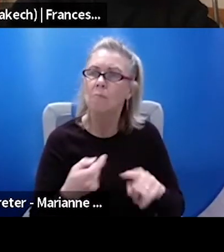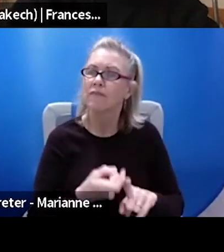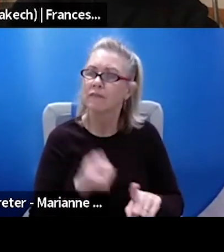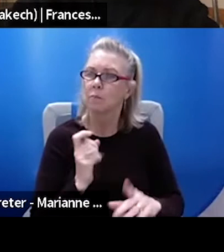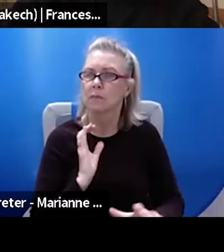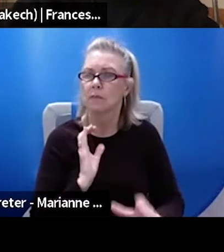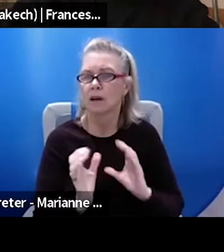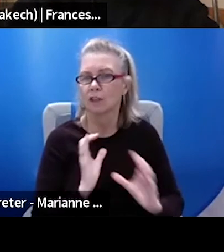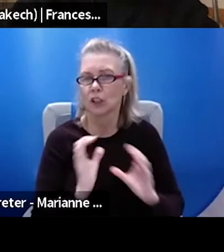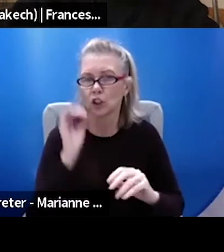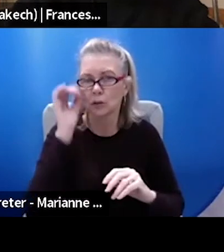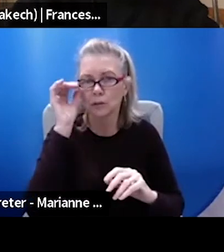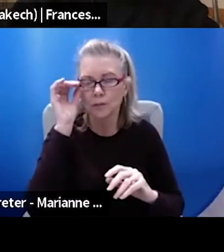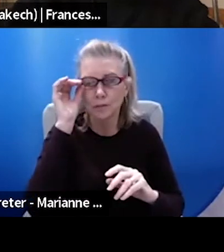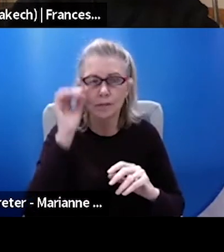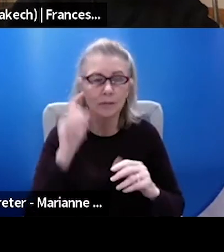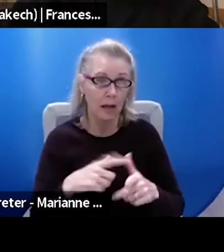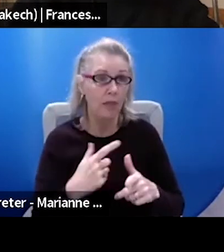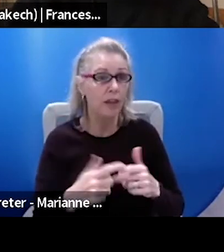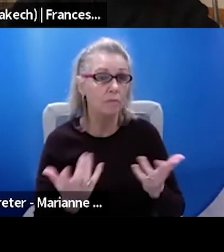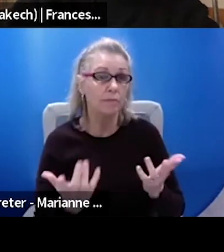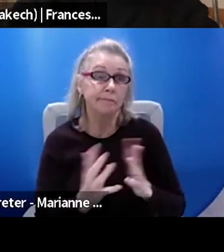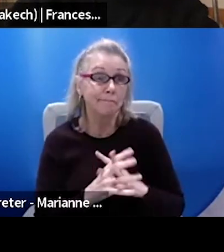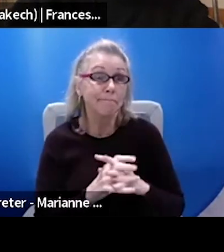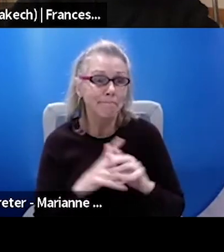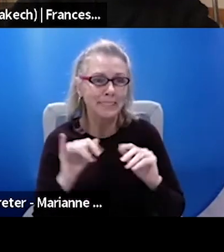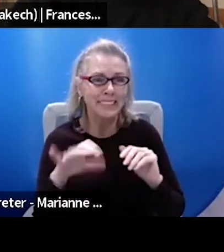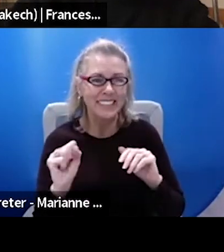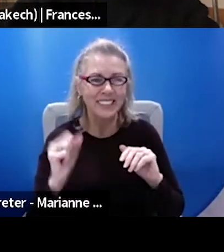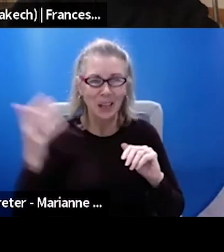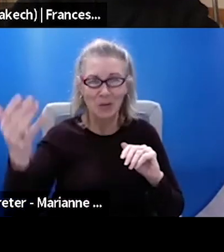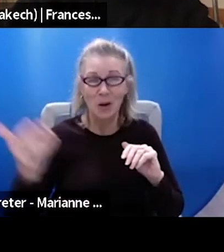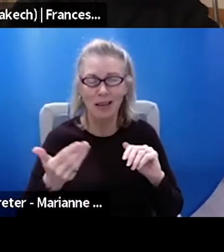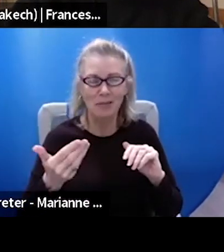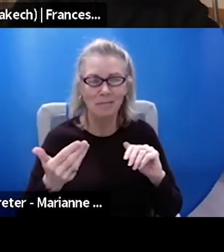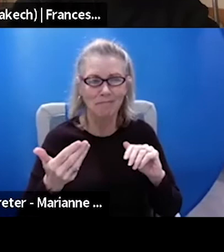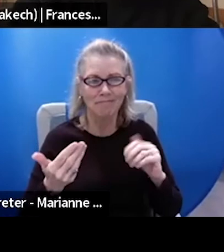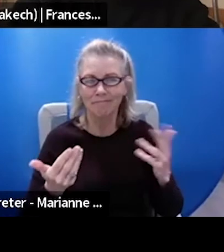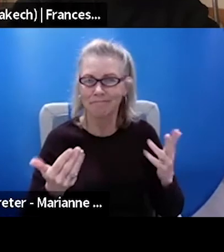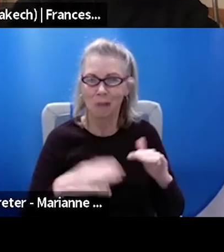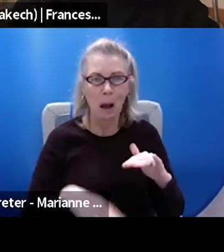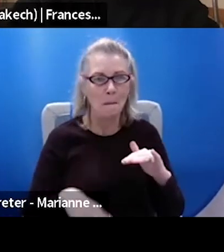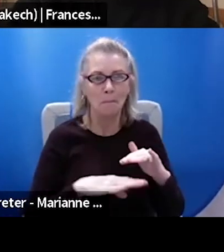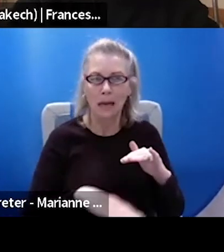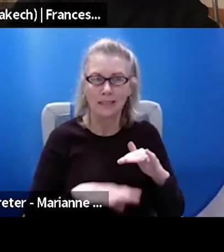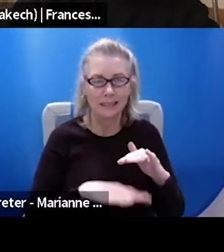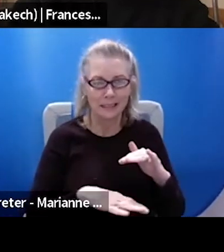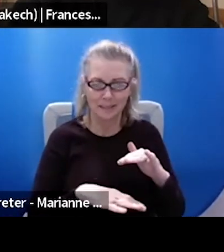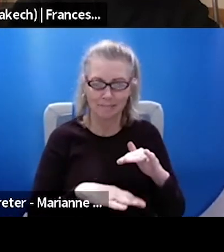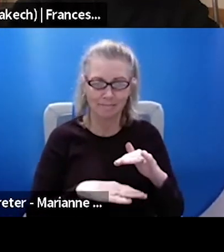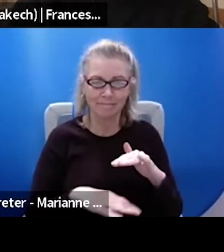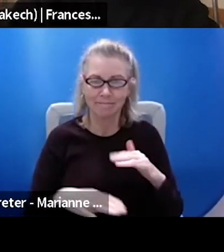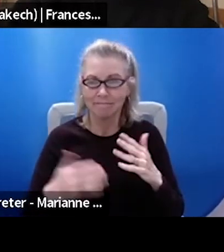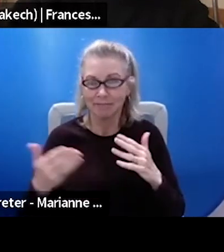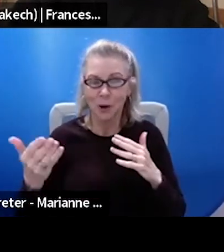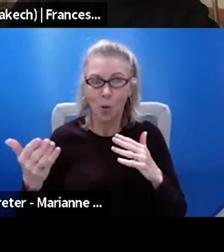conversation. And then, yes, welcoming them. I don't know. I have the basic welcoming people in your